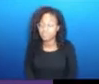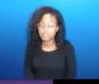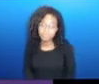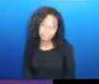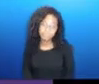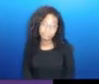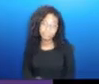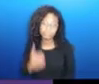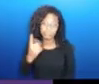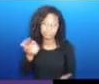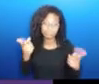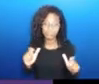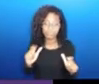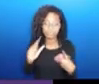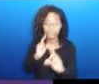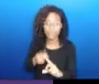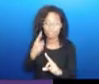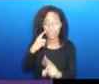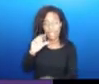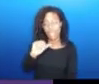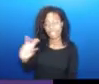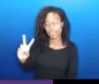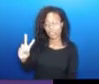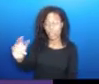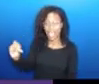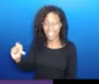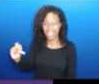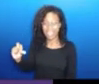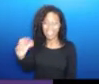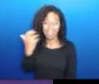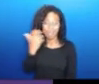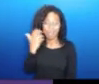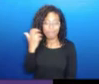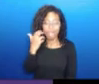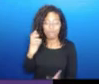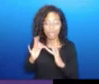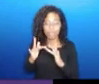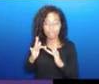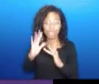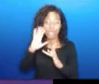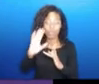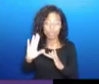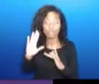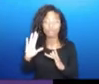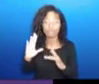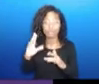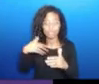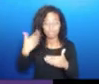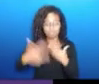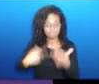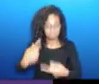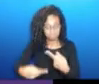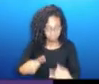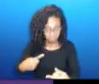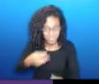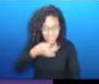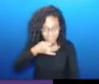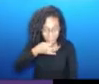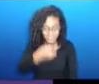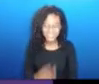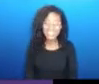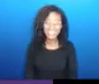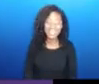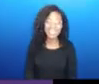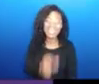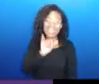A2A is our mobile website, which will be coming down the line. This will be a